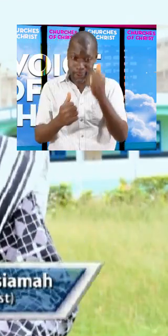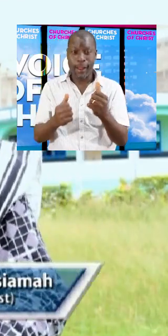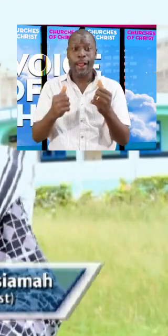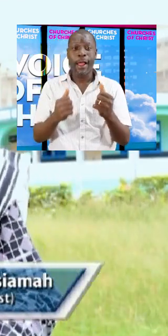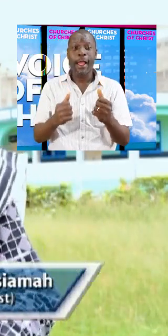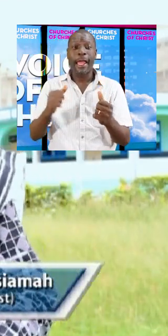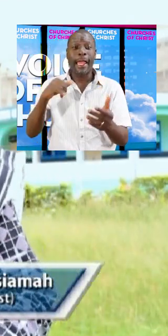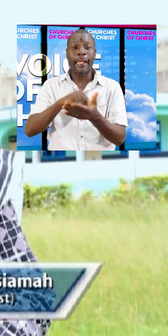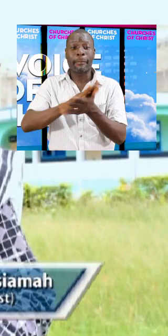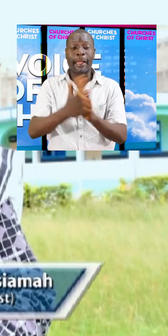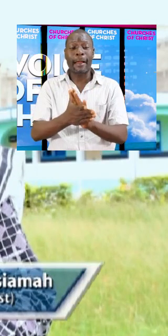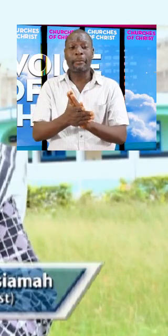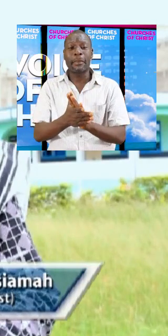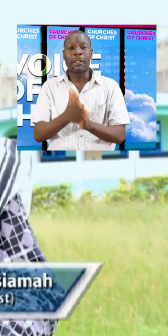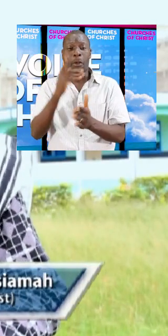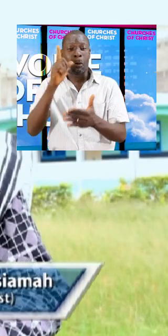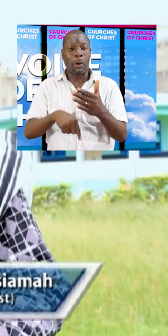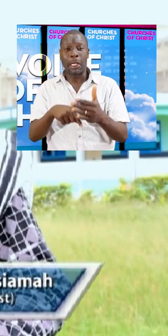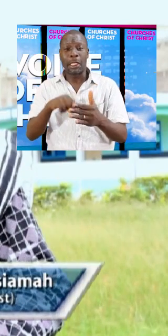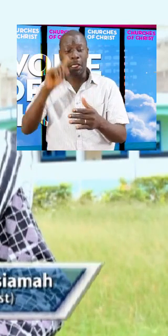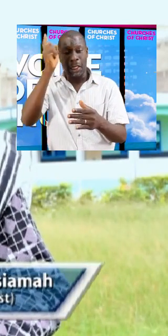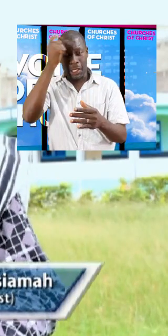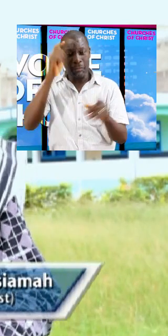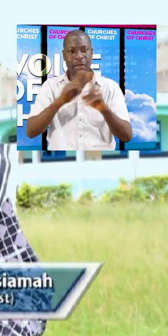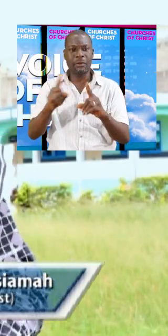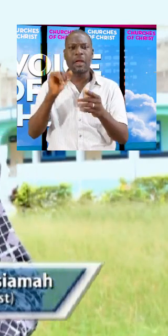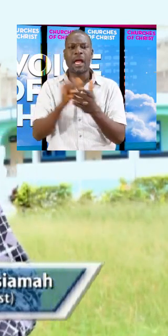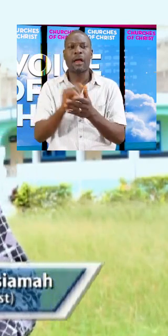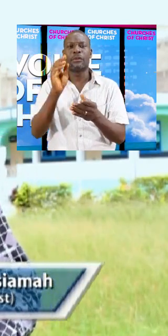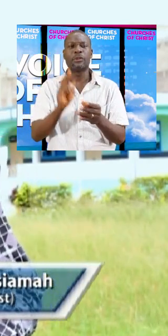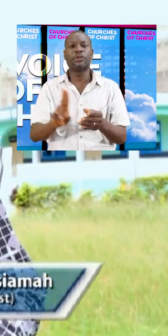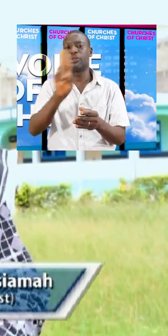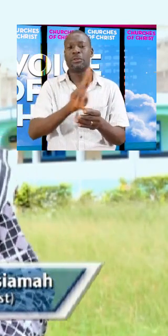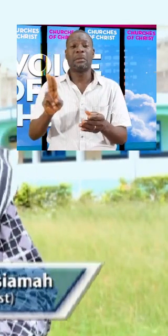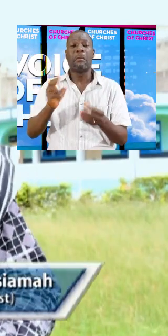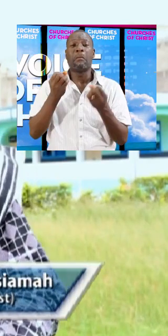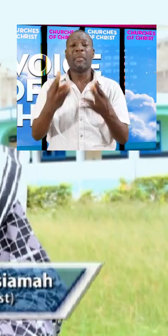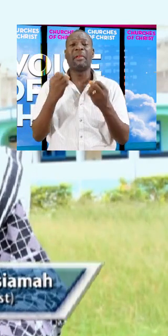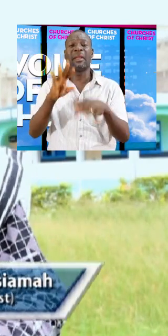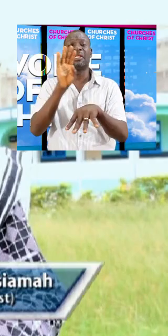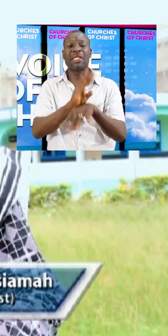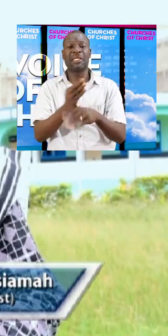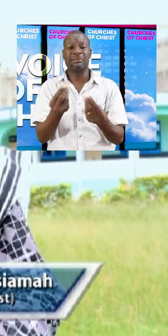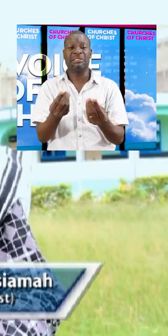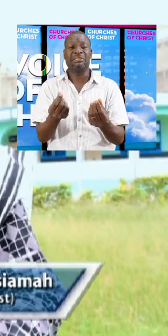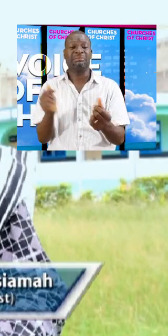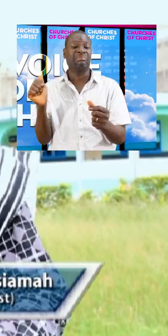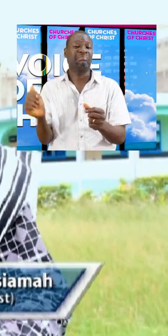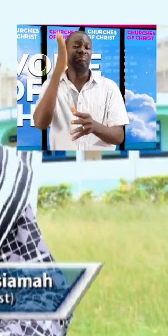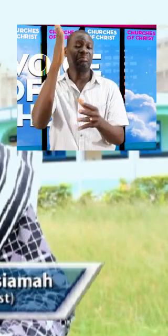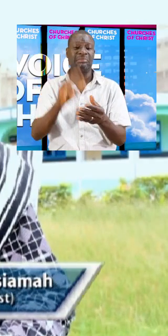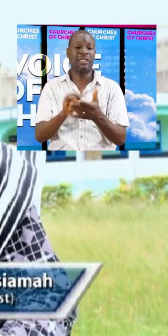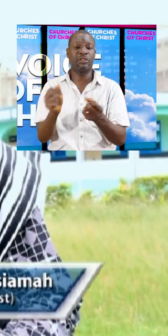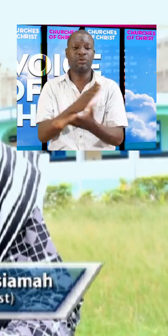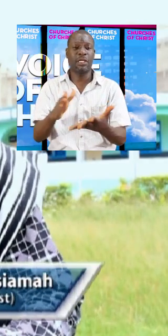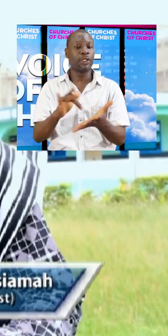ade wo ya aban eye no. Wode anwea egu asorefo bebere egare mu. Na yewra Yesu